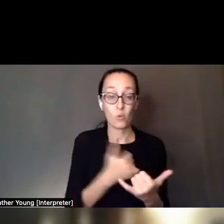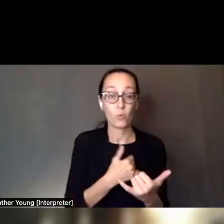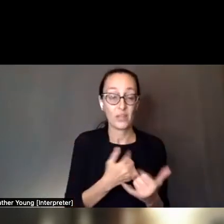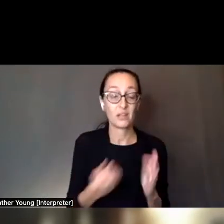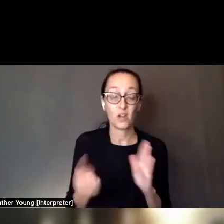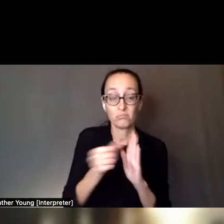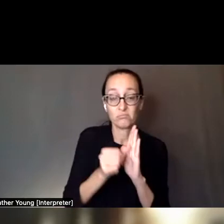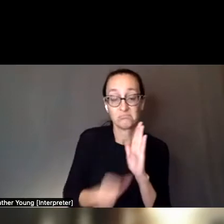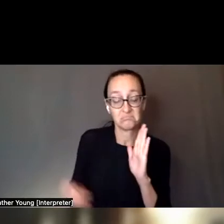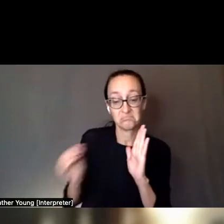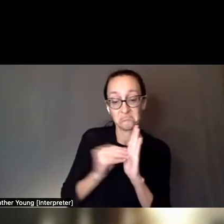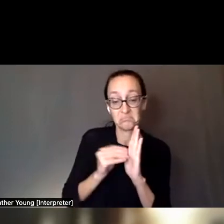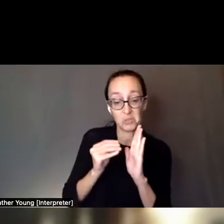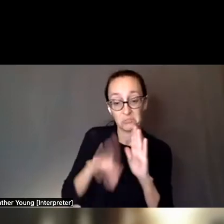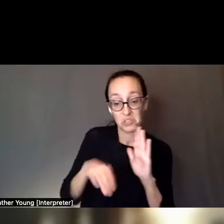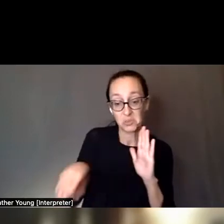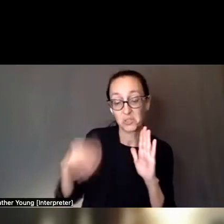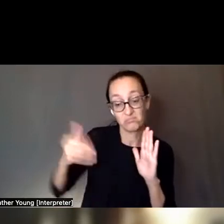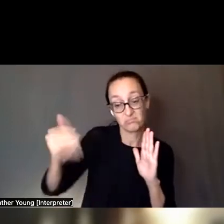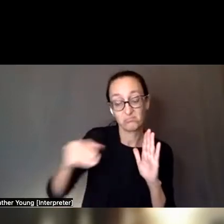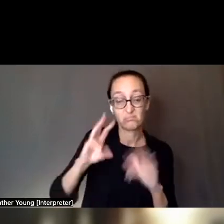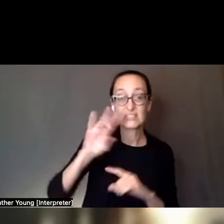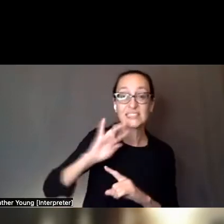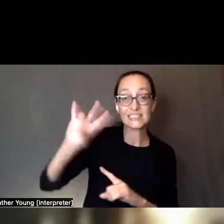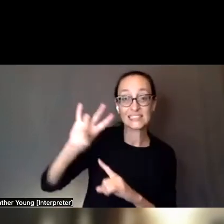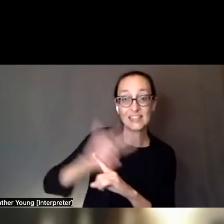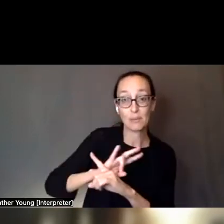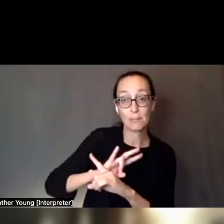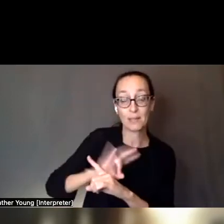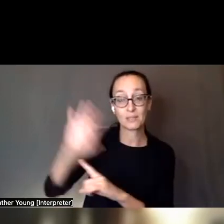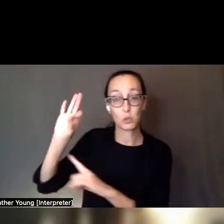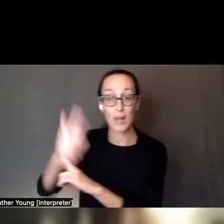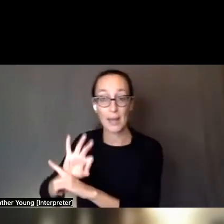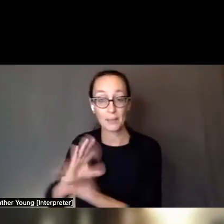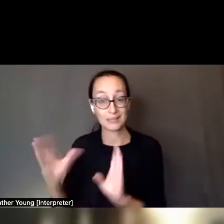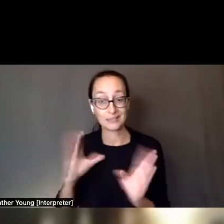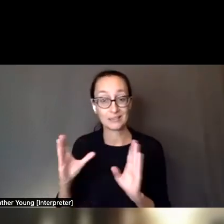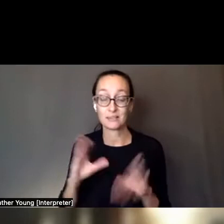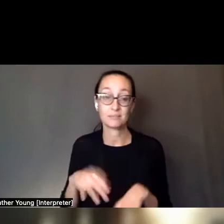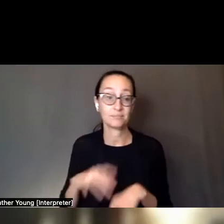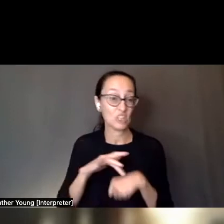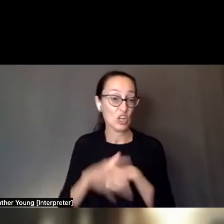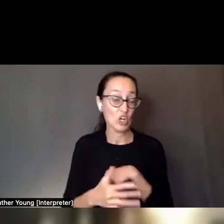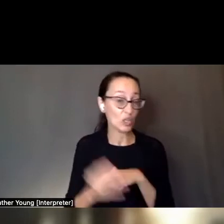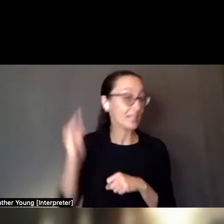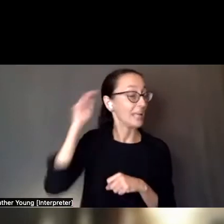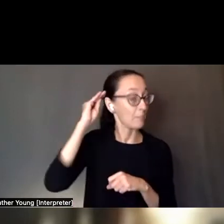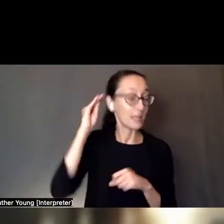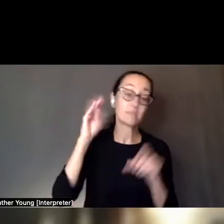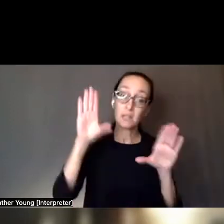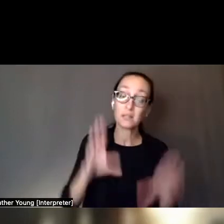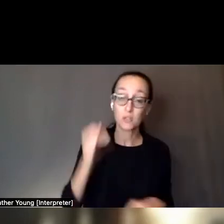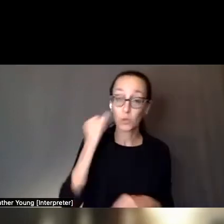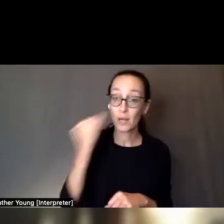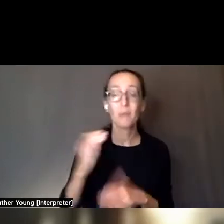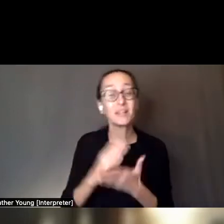the 7 to 9 months of age. So going early is a great idea. And sometimes people think, oh, the